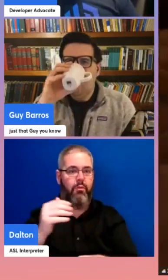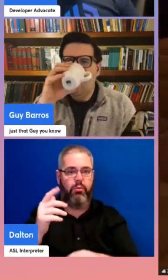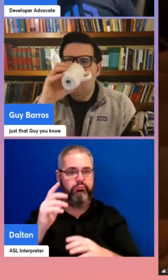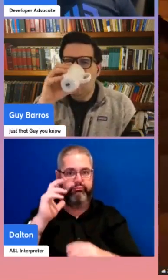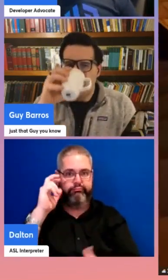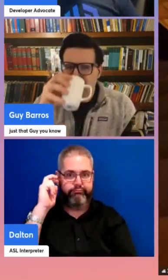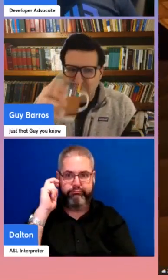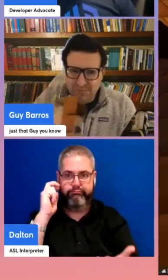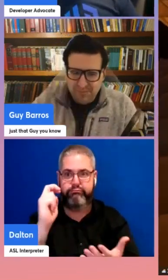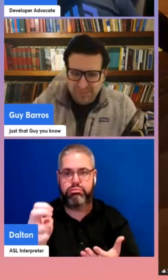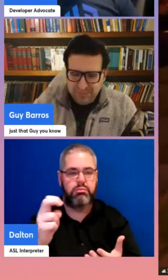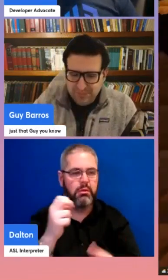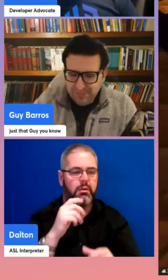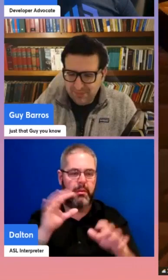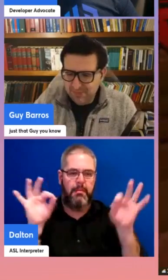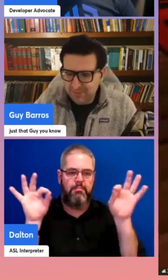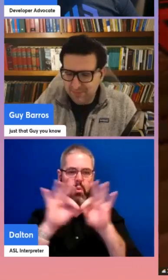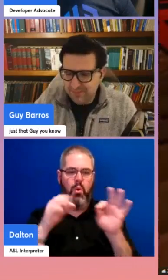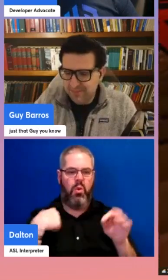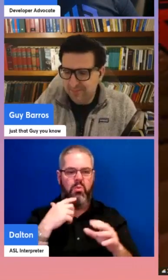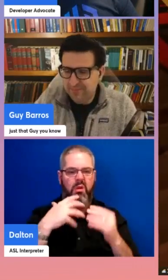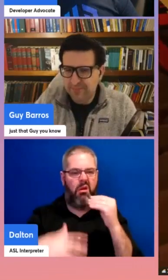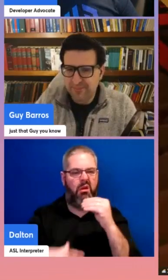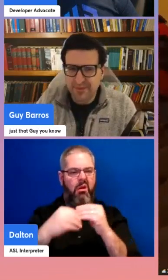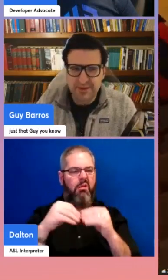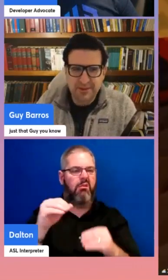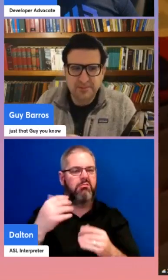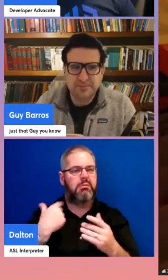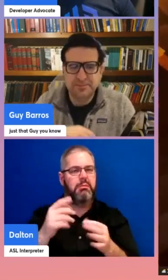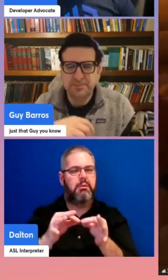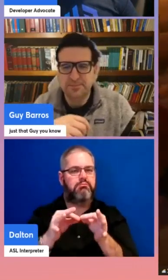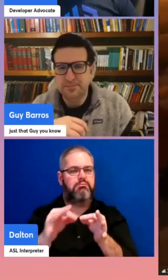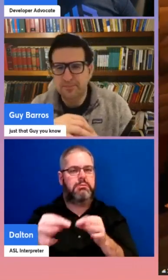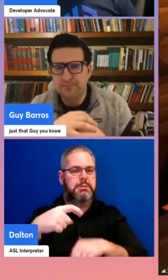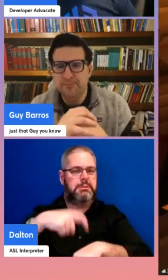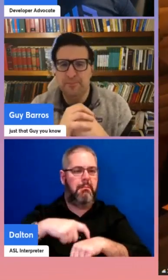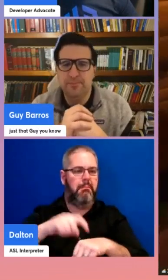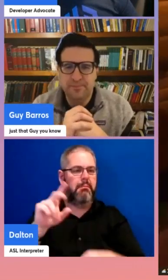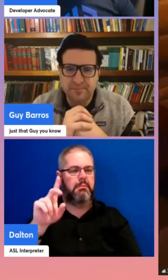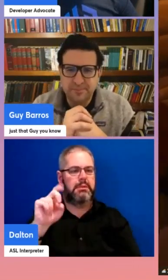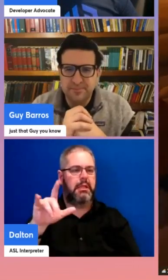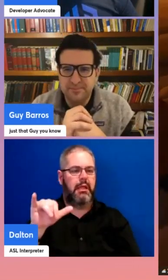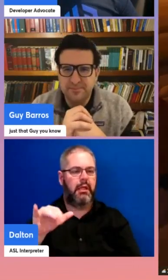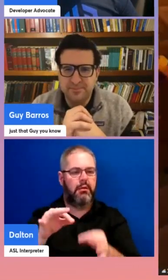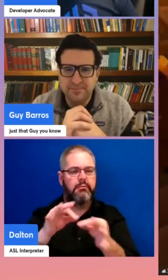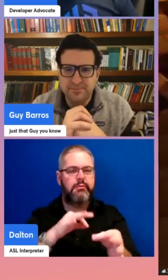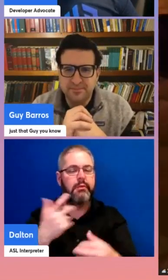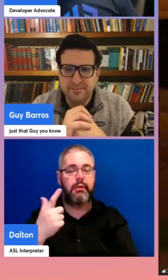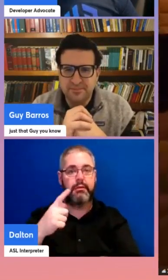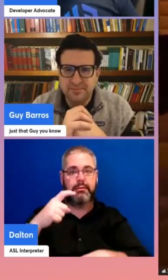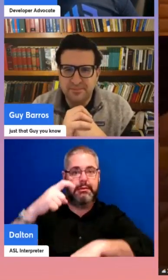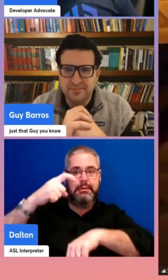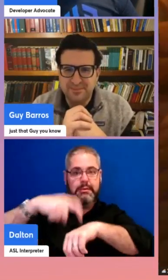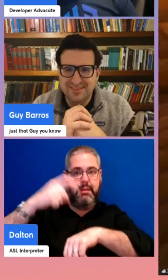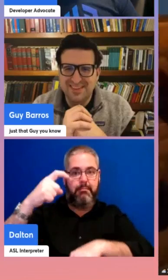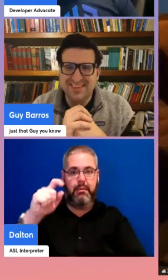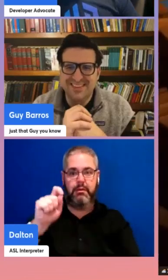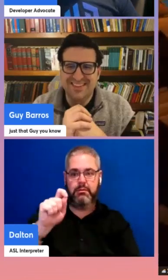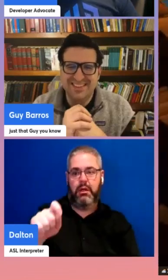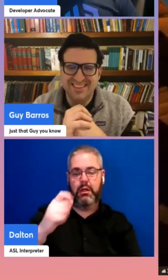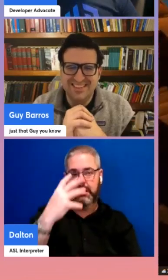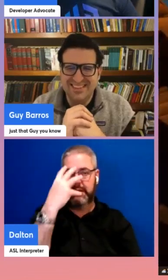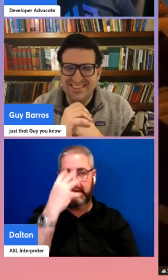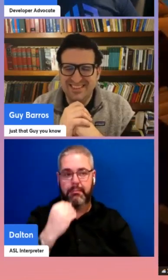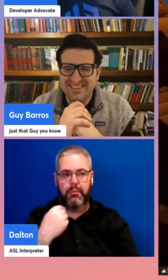So we're going to put a little bit of a delay in here, and this is the equivalent of like time.sleep. But we're just using a